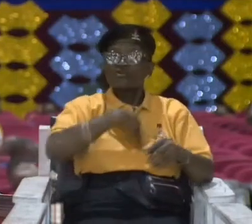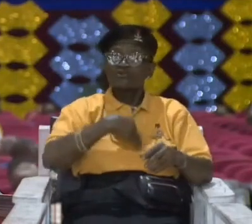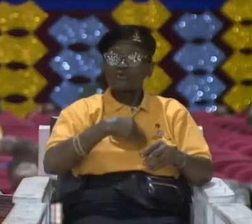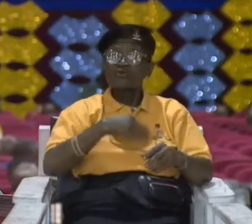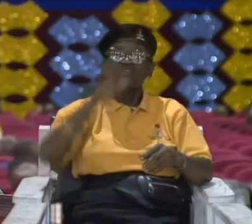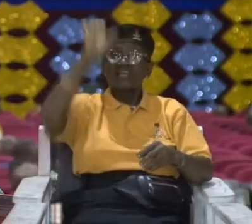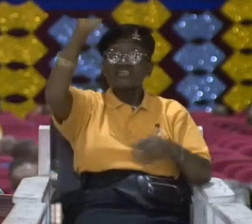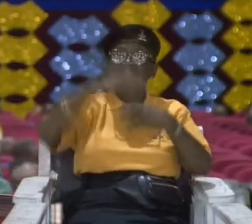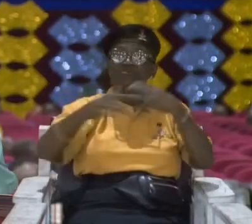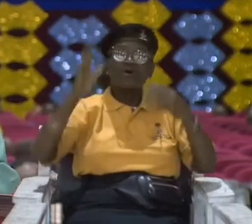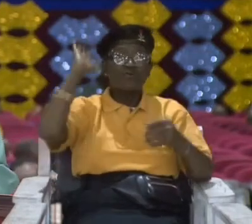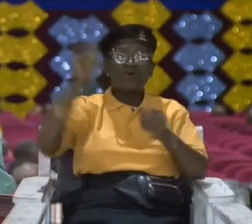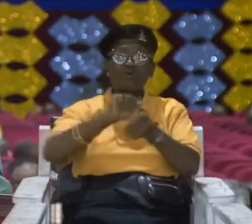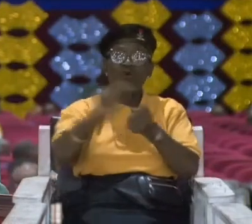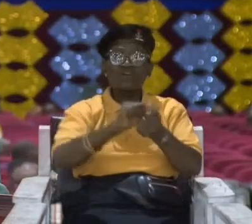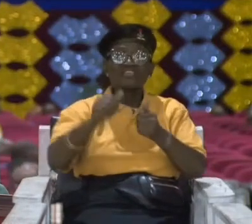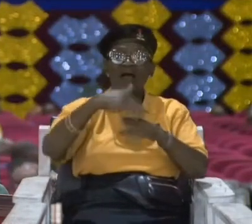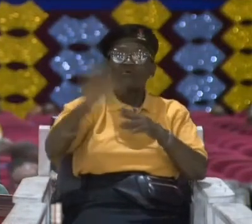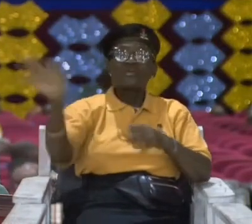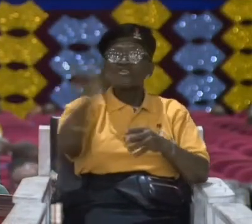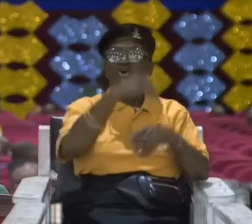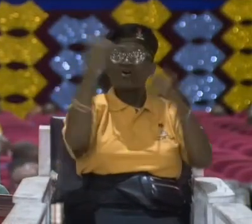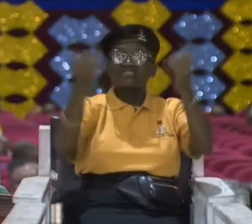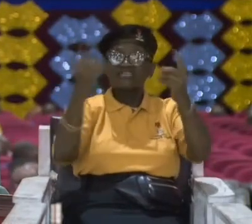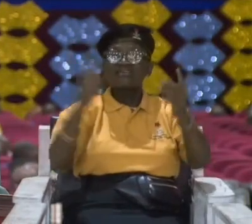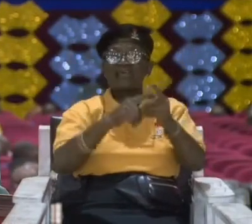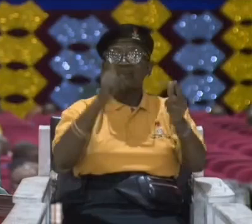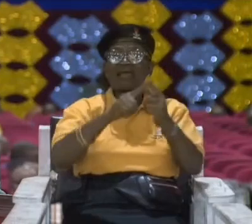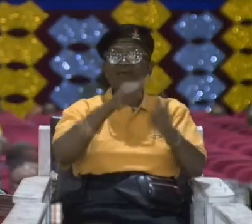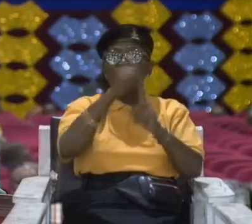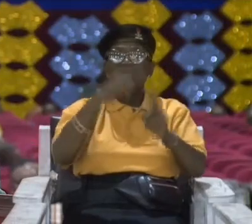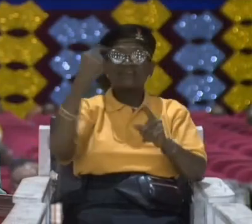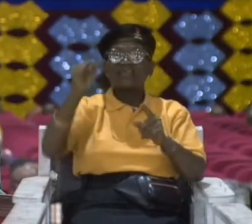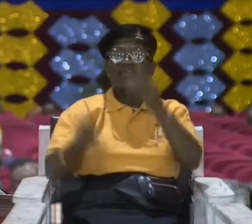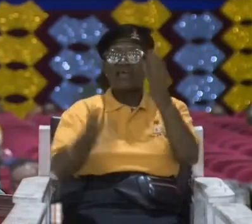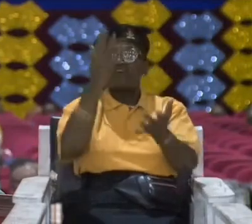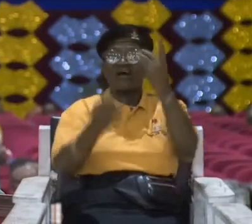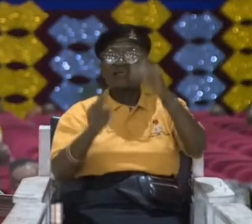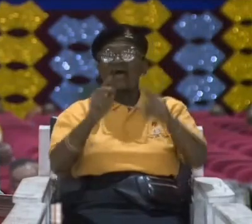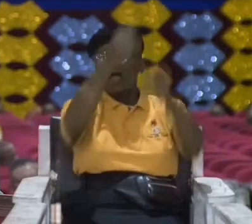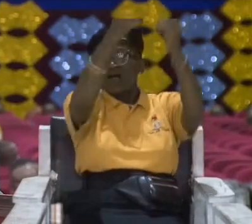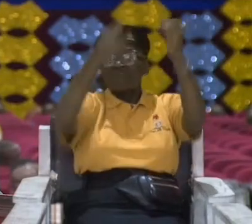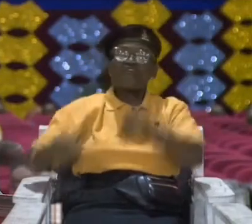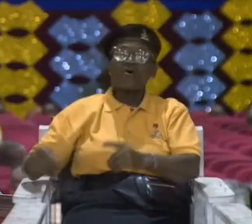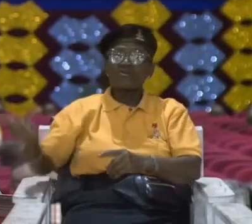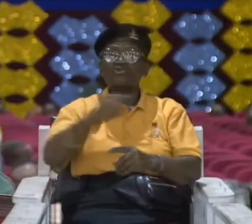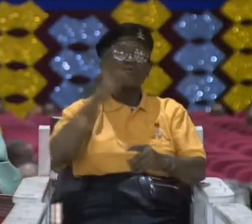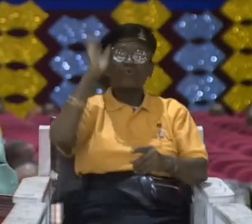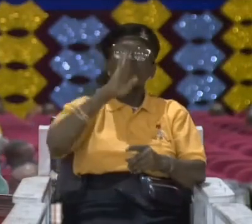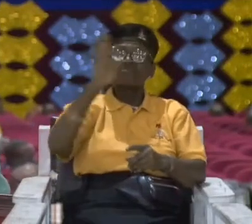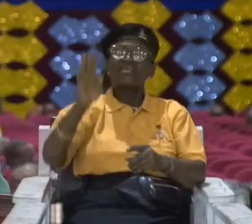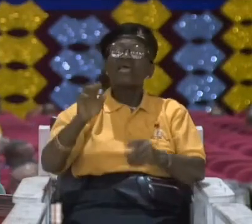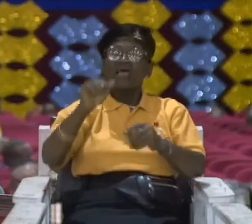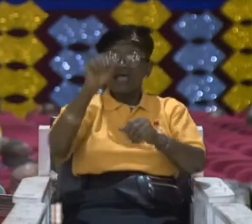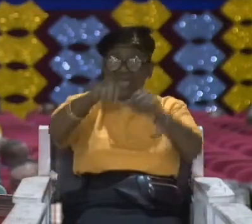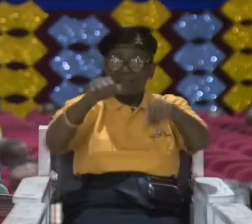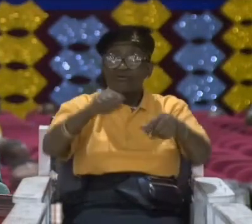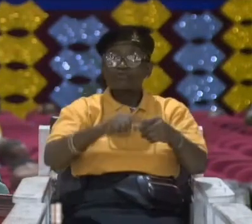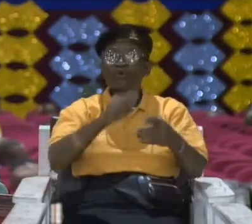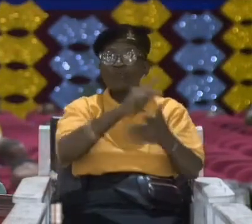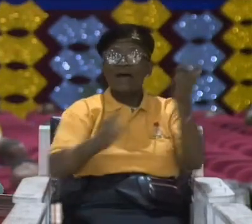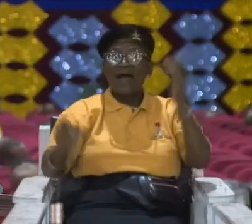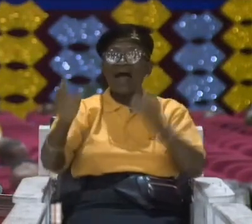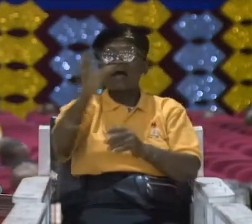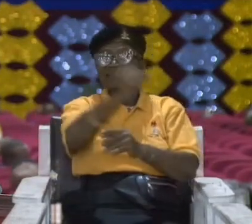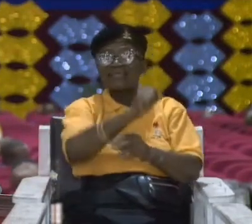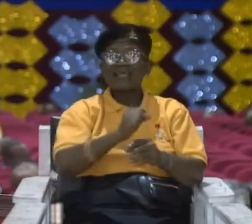sins. And then when the fire falls, you'll be able to partake. So I'm counting now. If